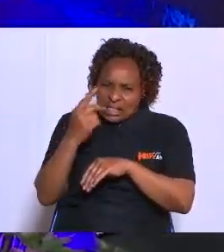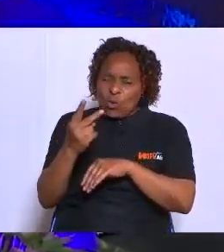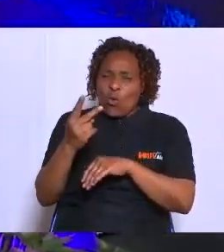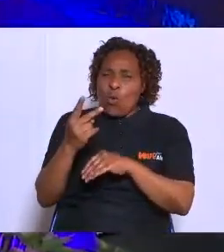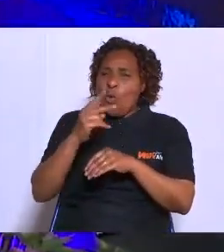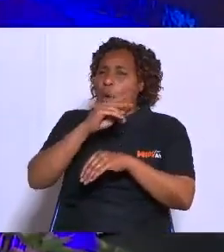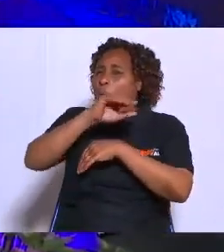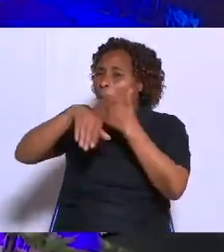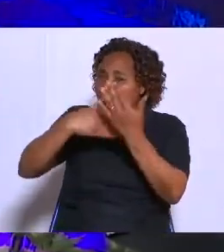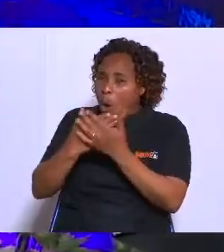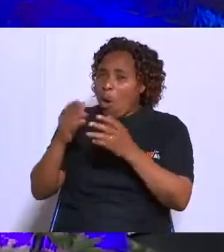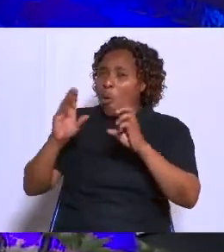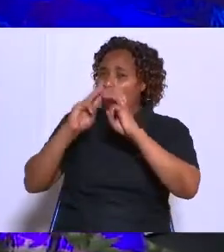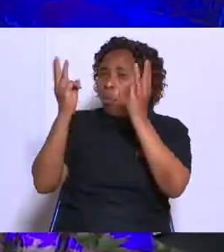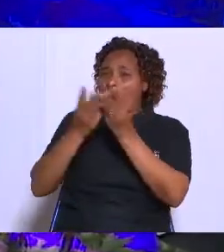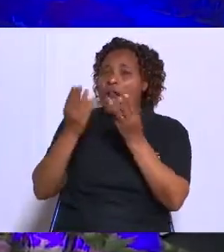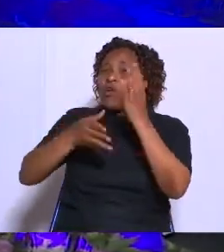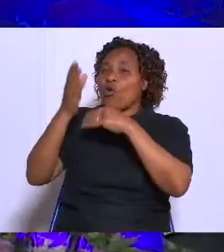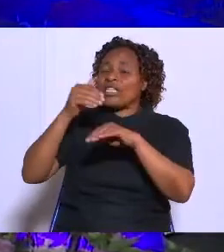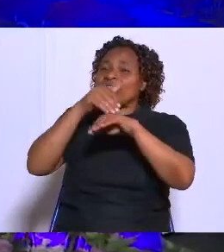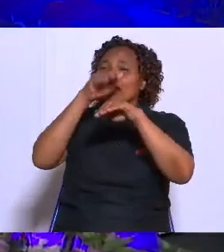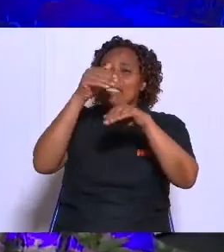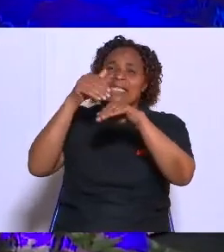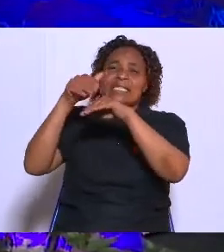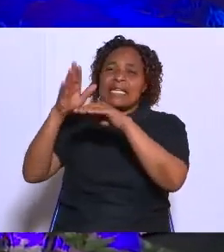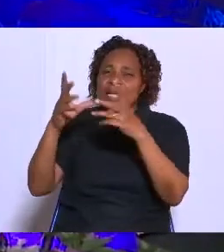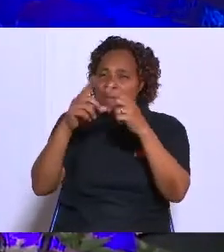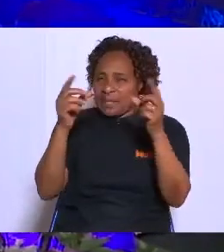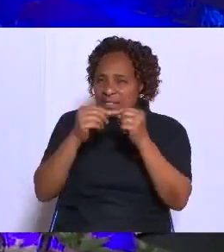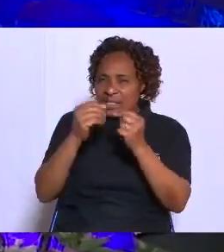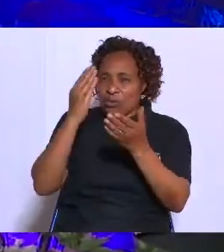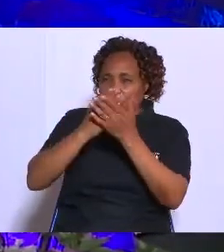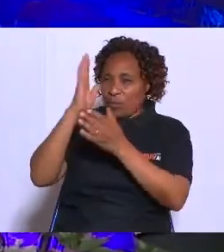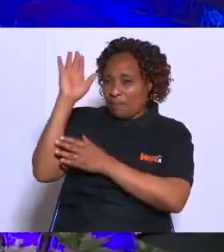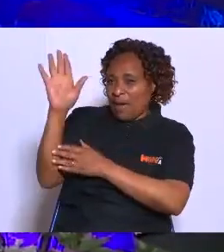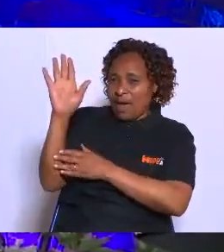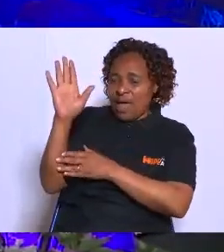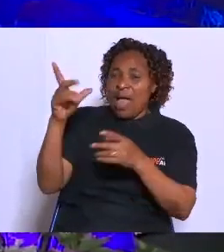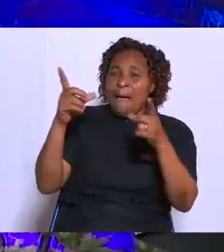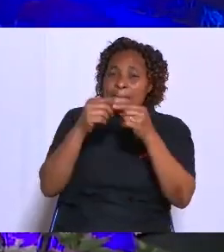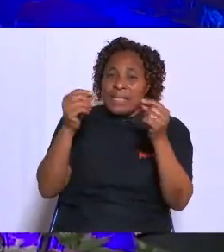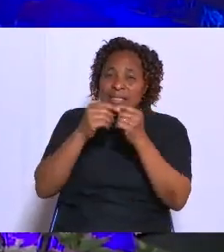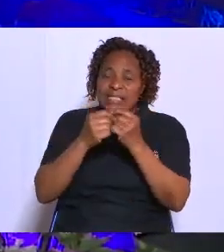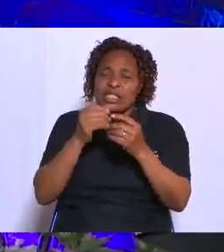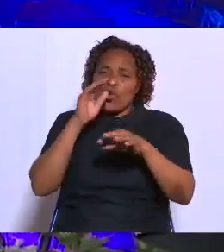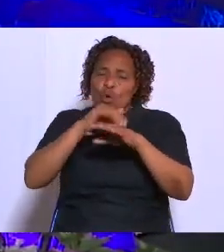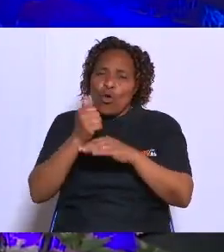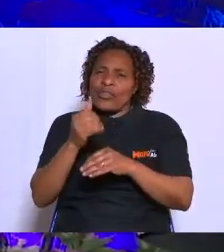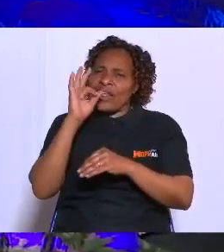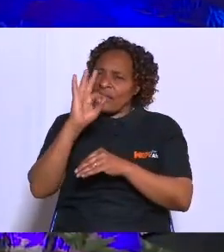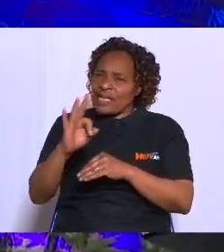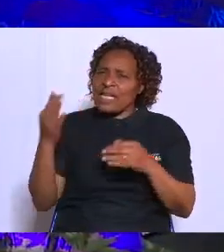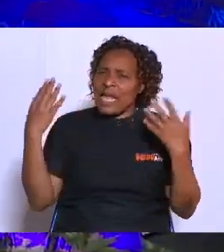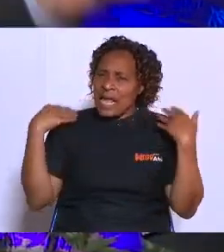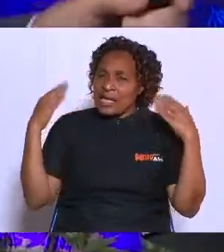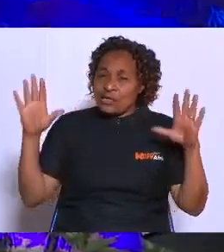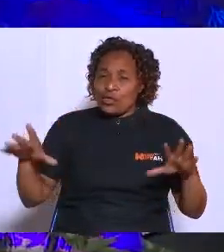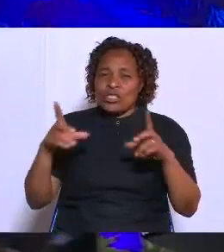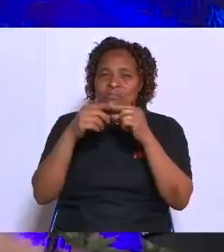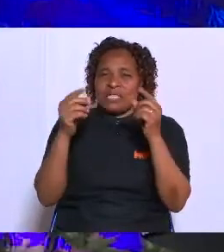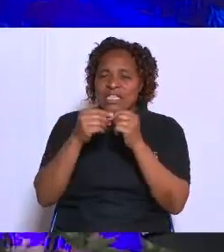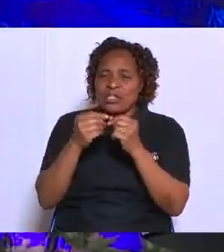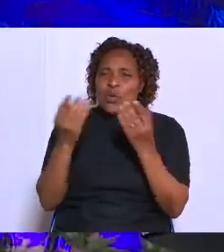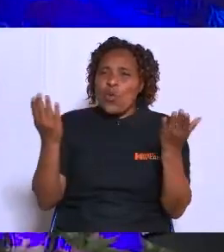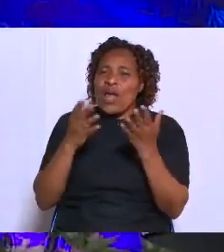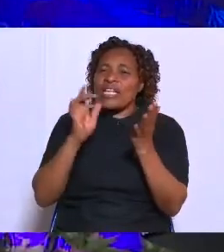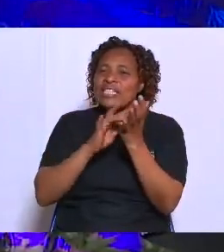World God was sending a message of his truth in a message called The Three Angels messages where